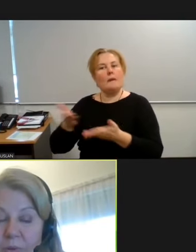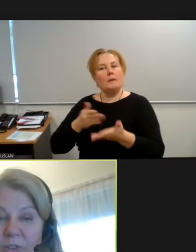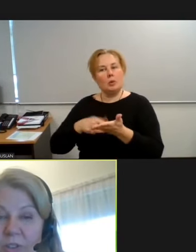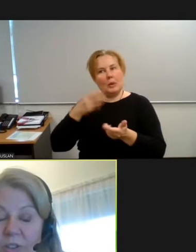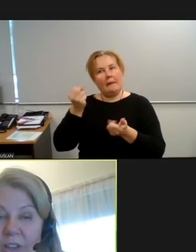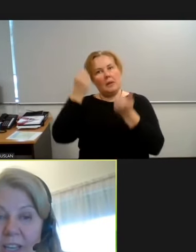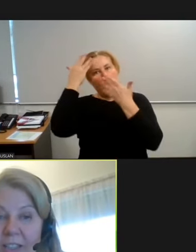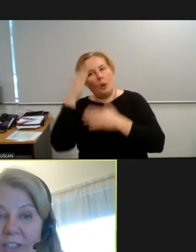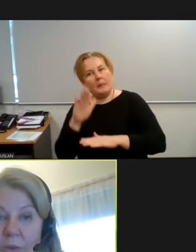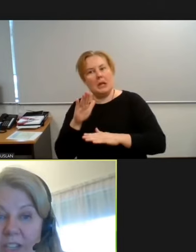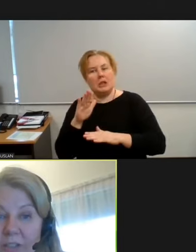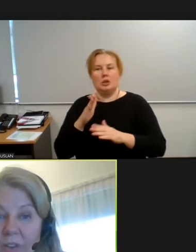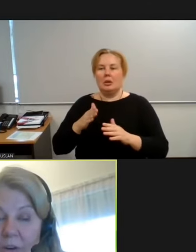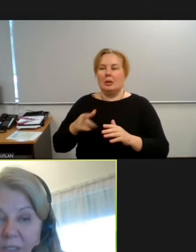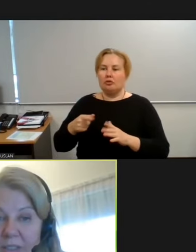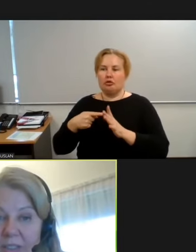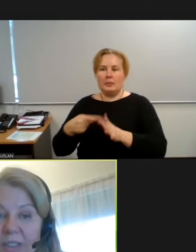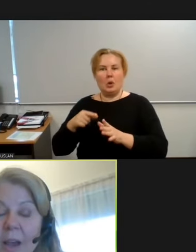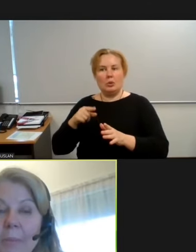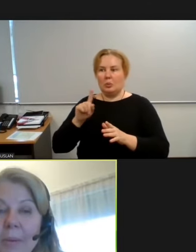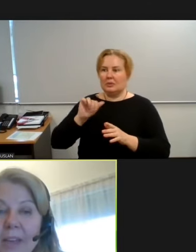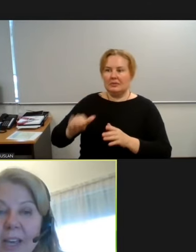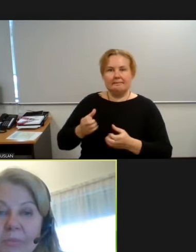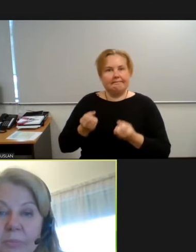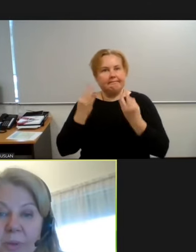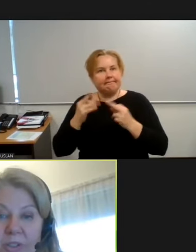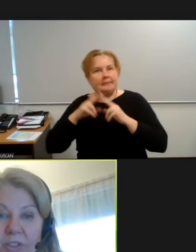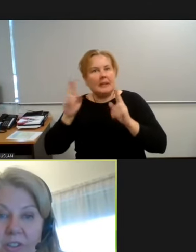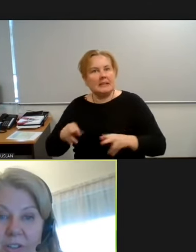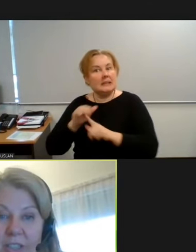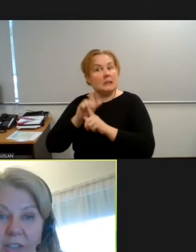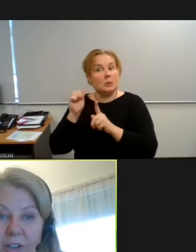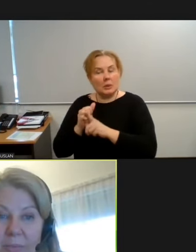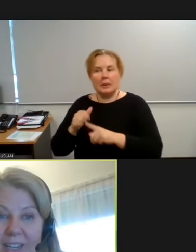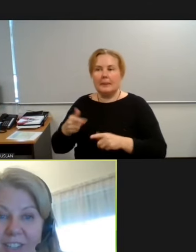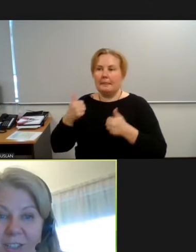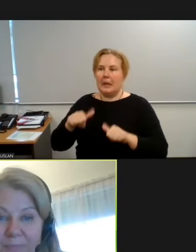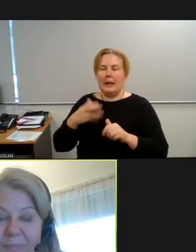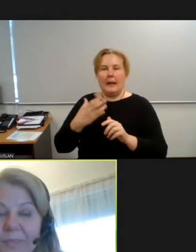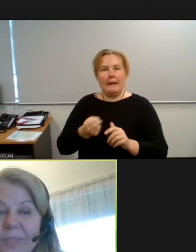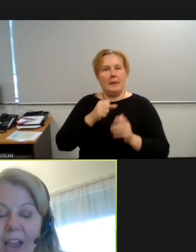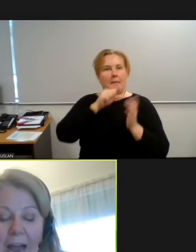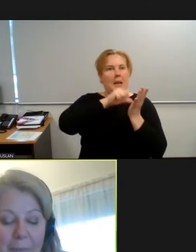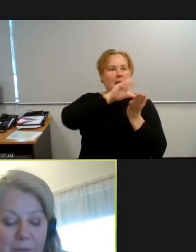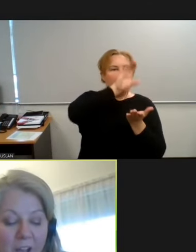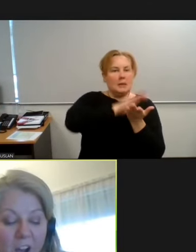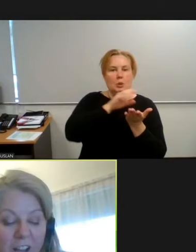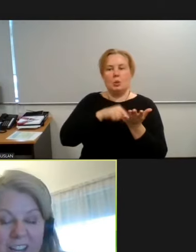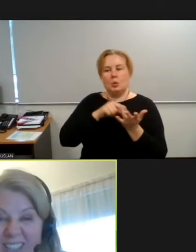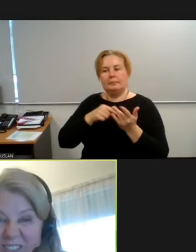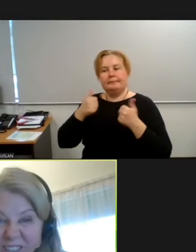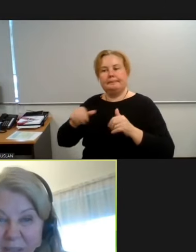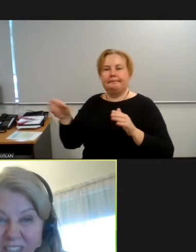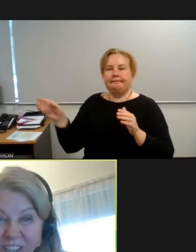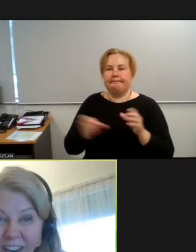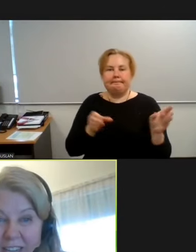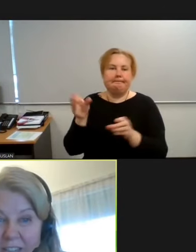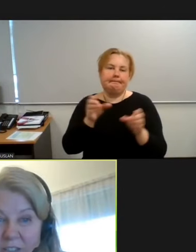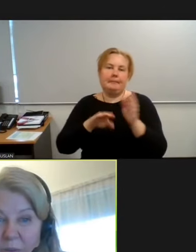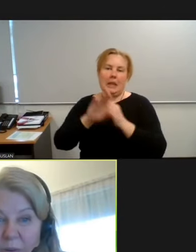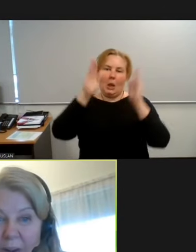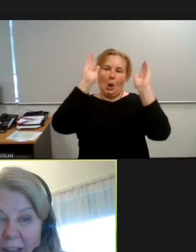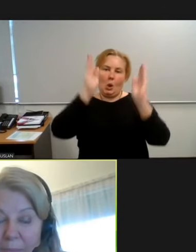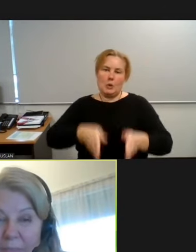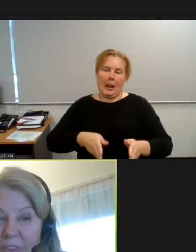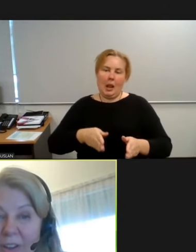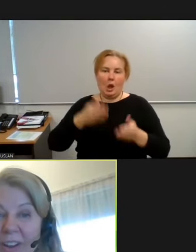to respond to their situation of homelessness by being able to purchase hotel accommodation. I'd like to give a really big shout out